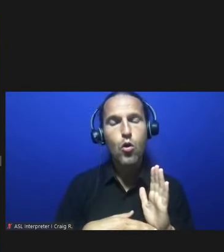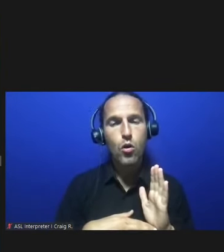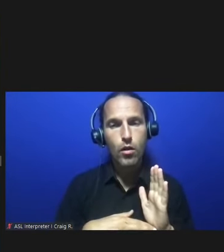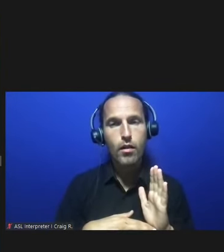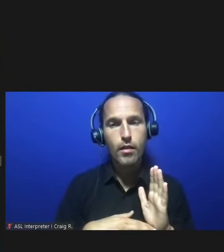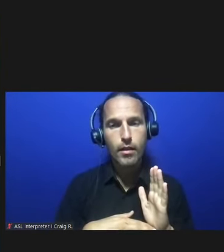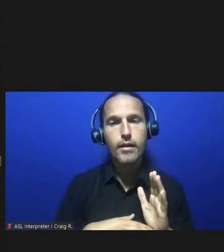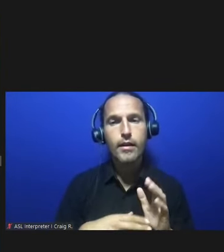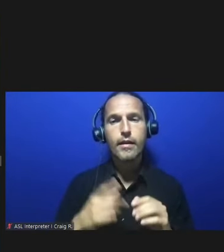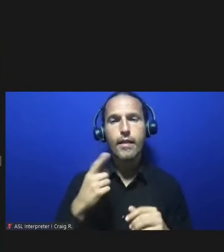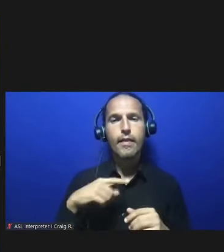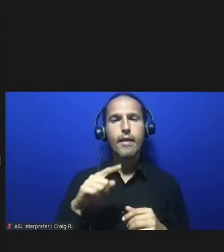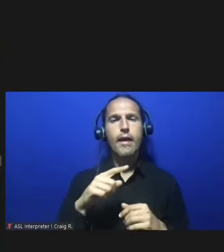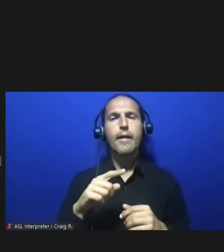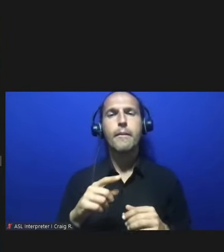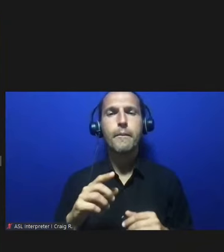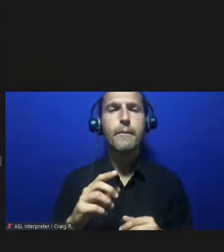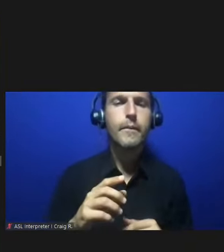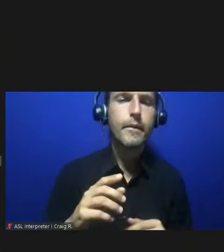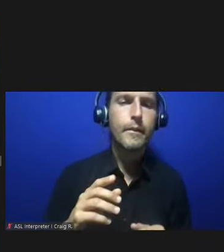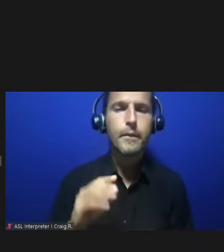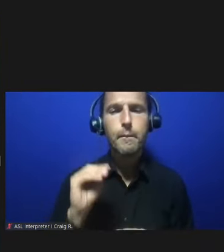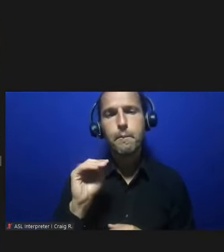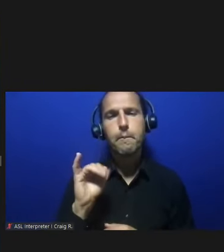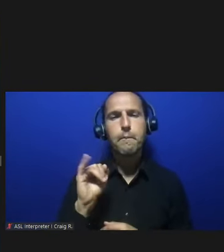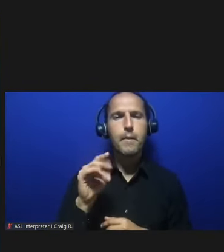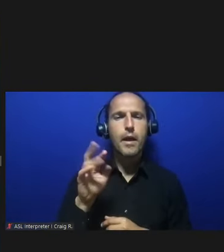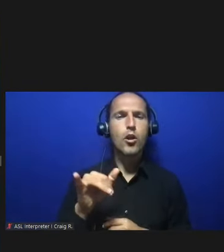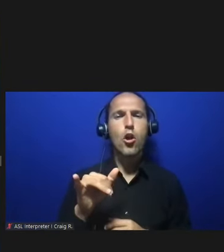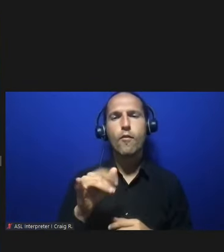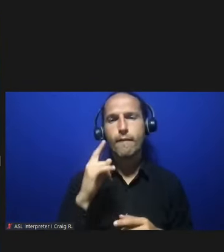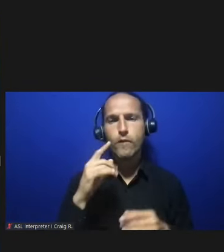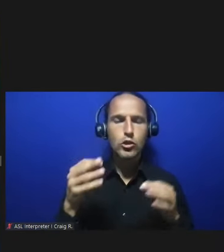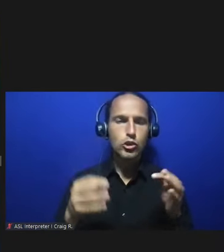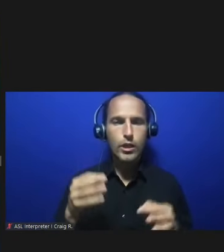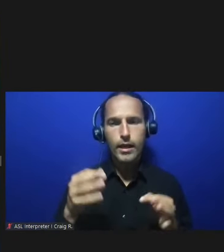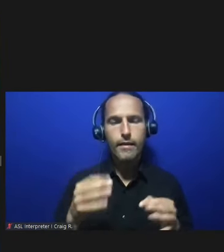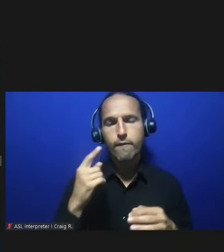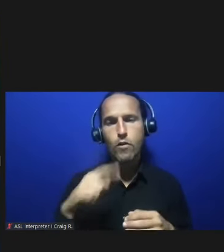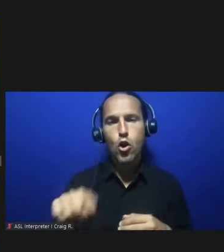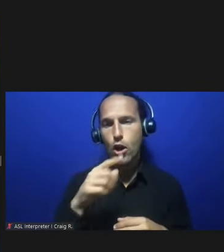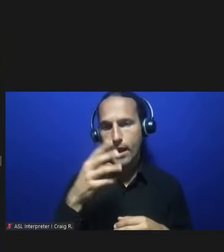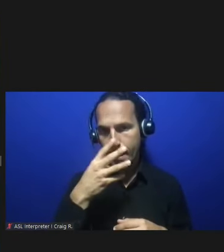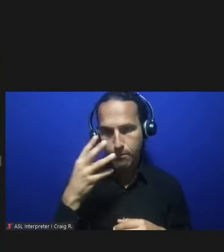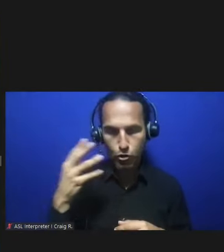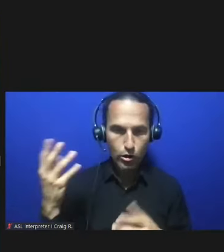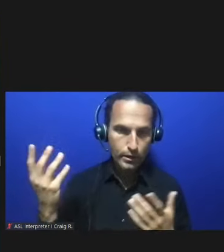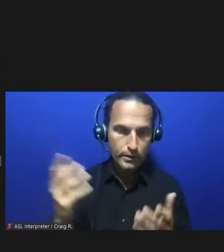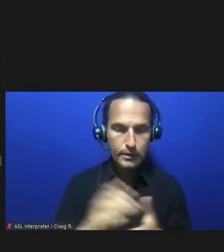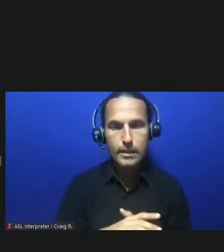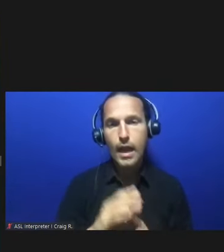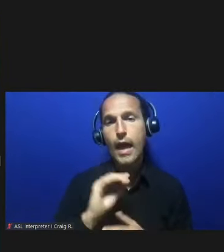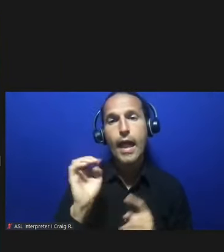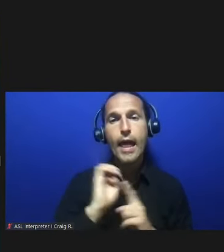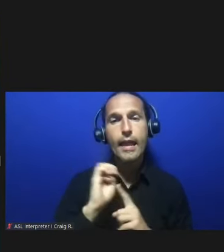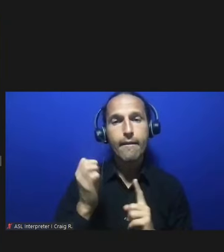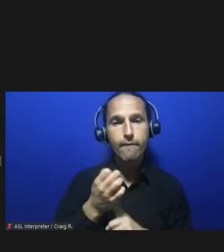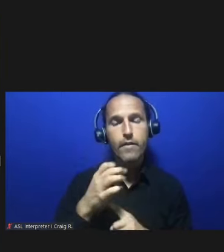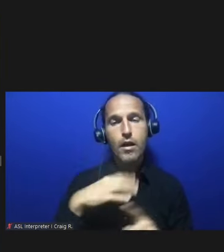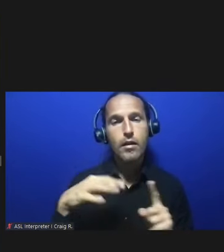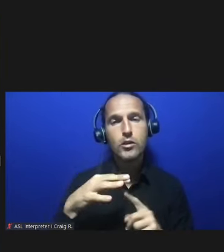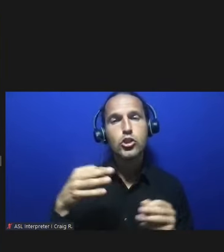of minority for justice for the immigrants and